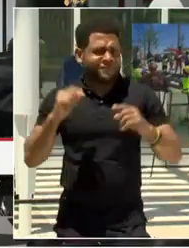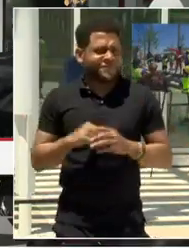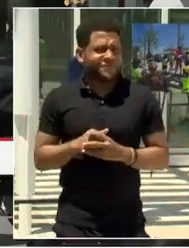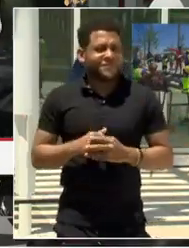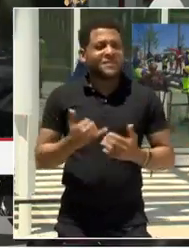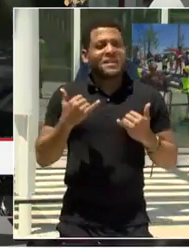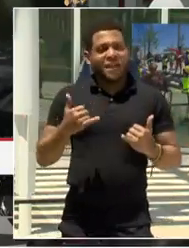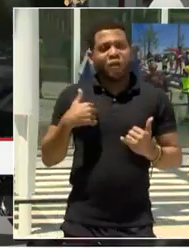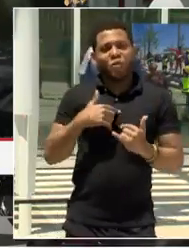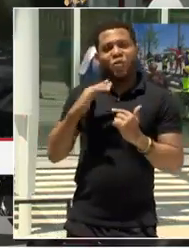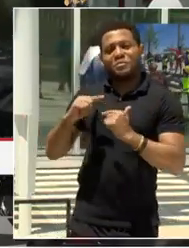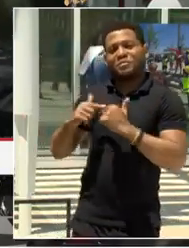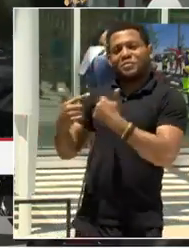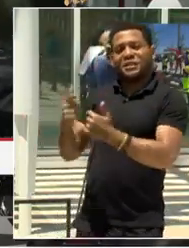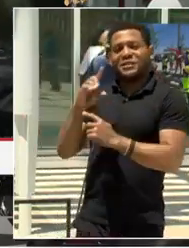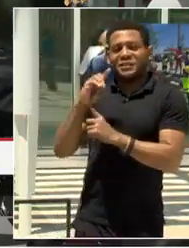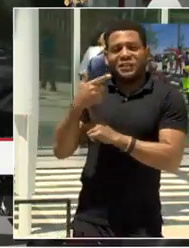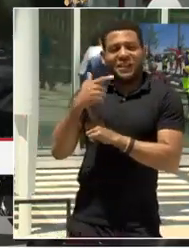Hunter.